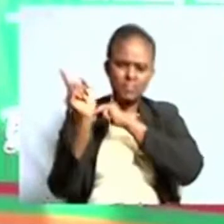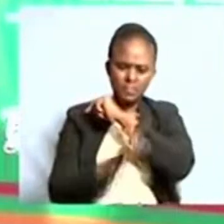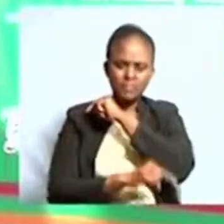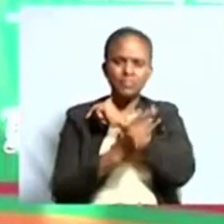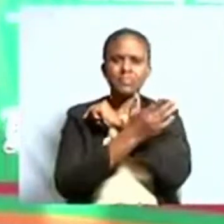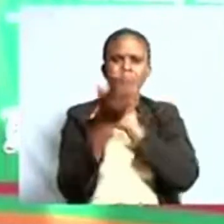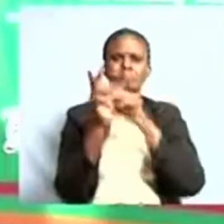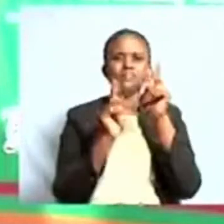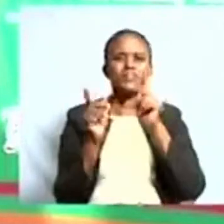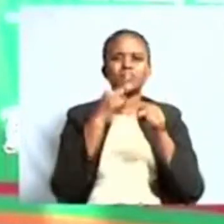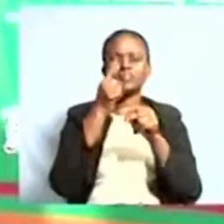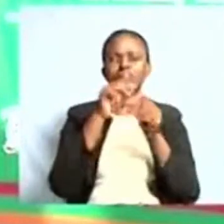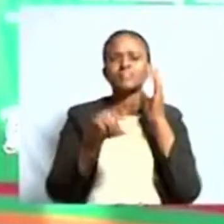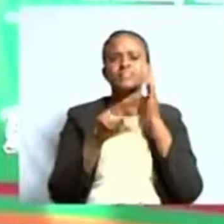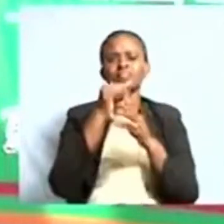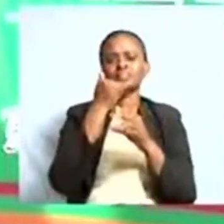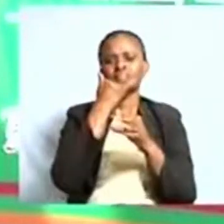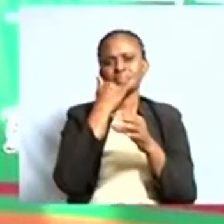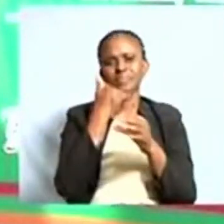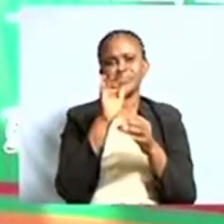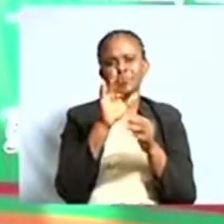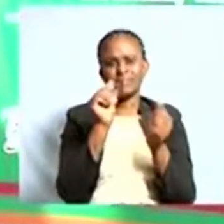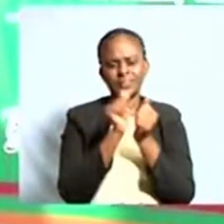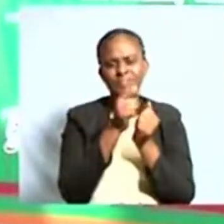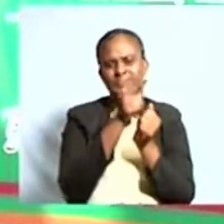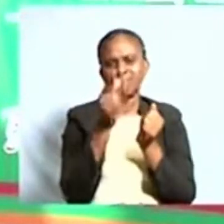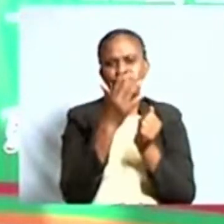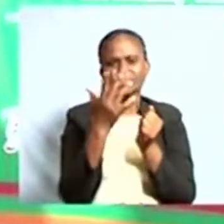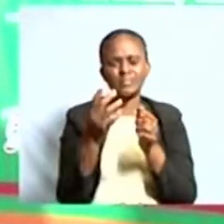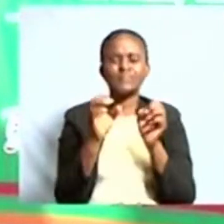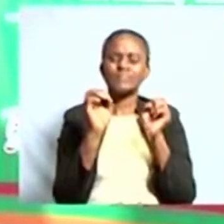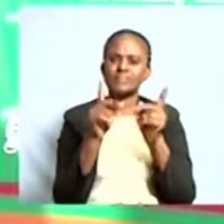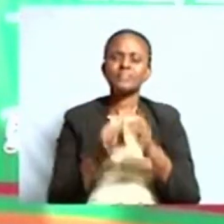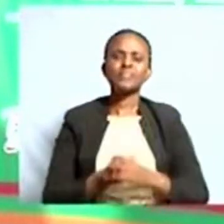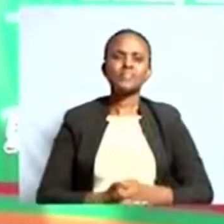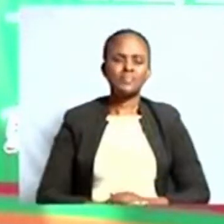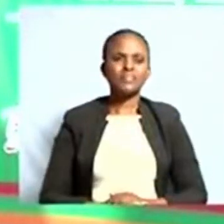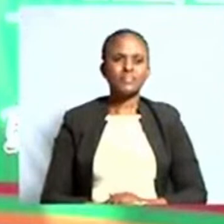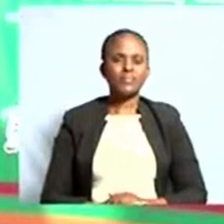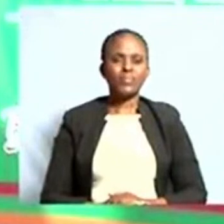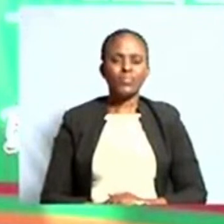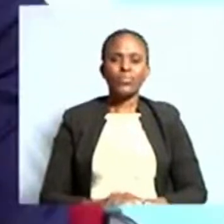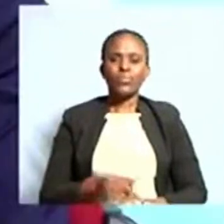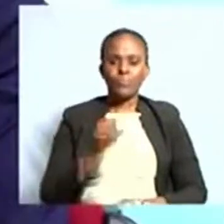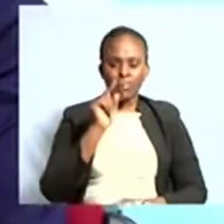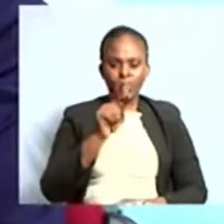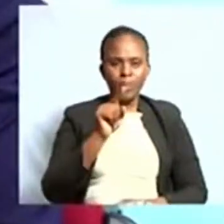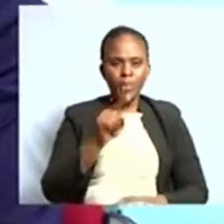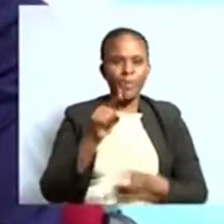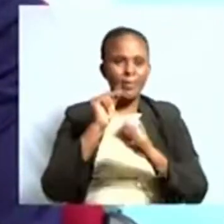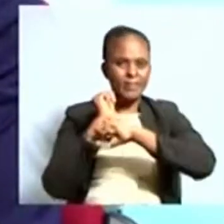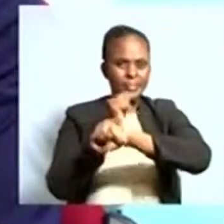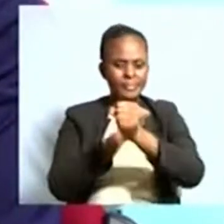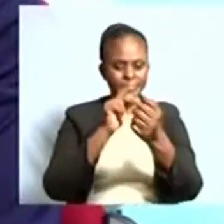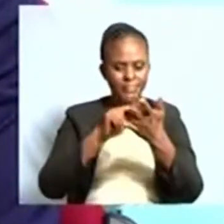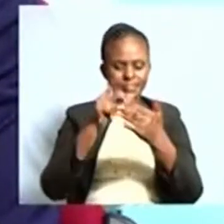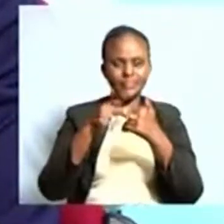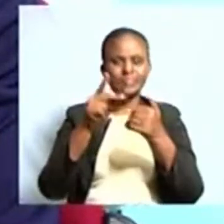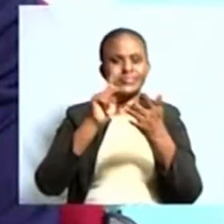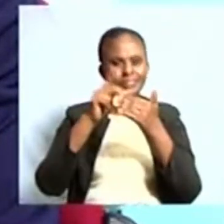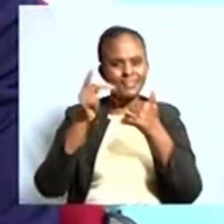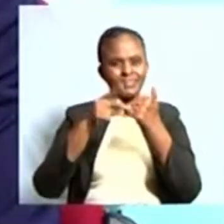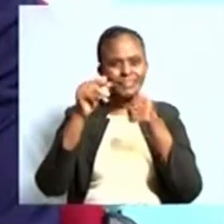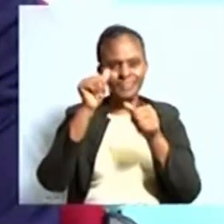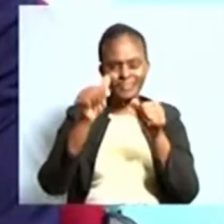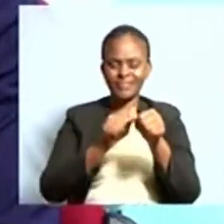the people who are found with those products. Right, this is Security Corner, a program that comes to you